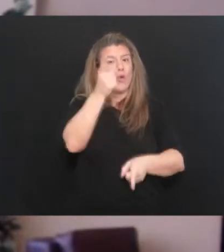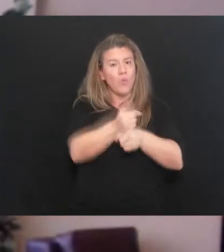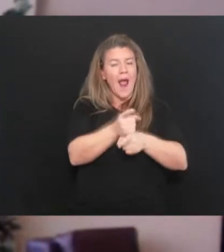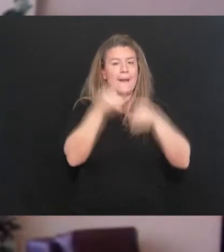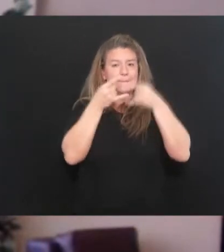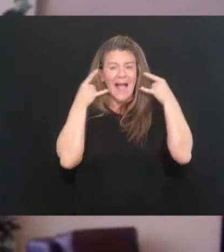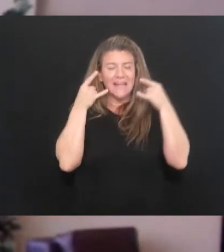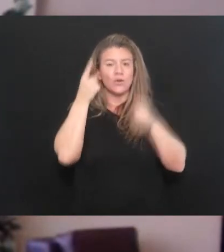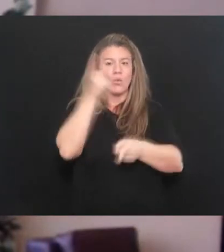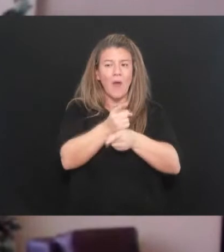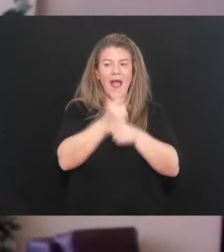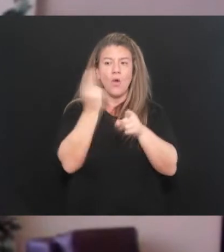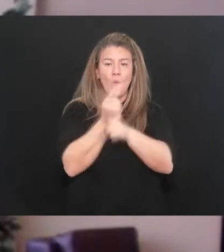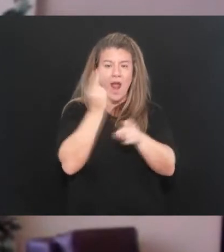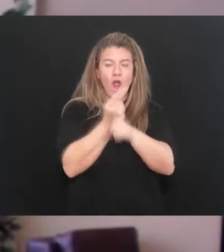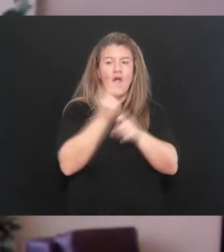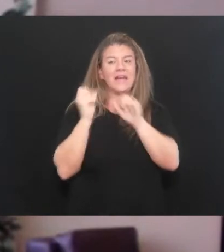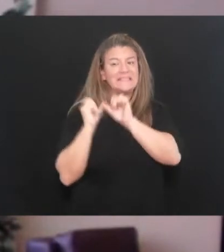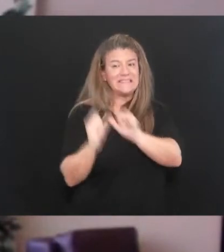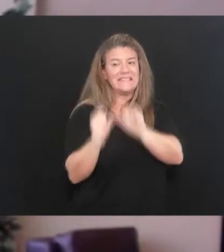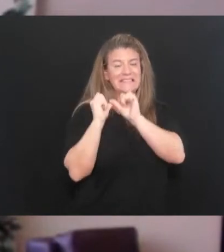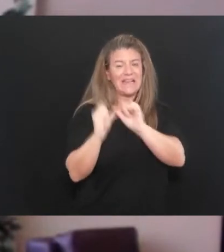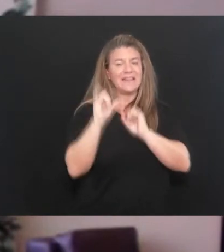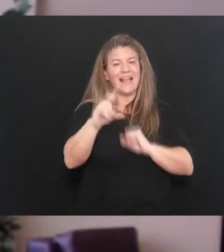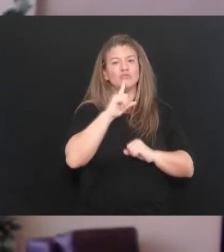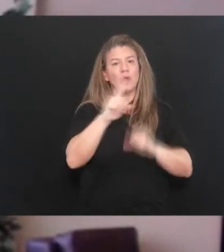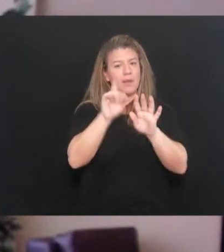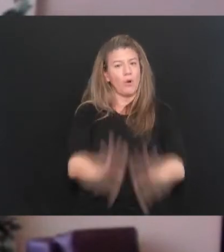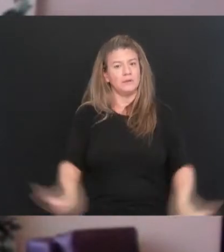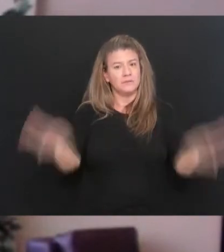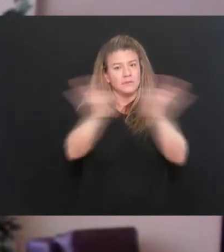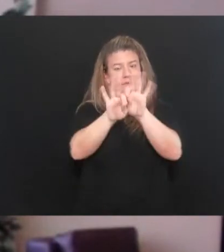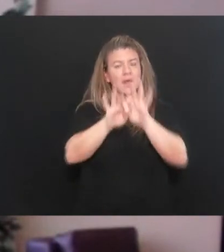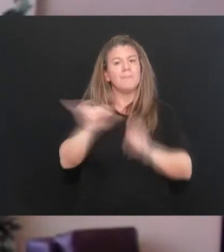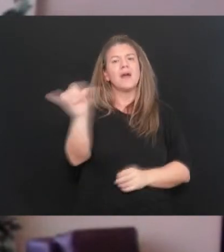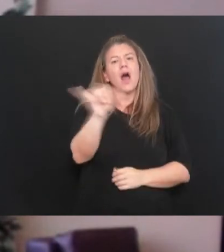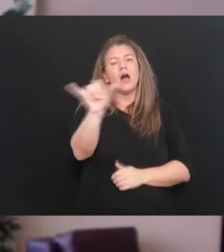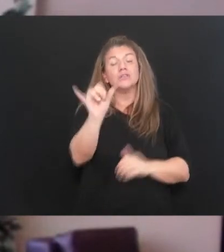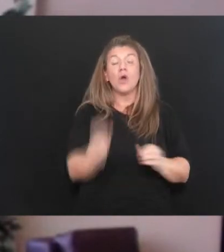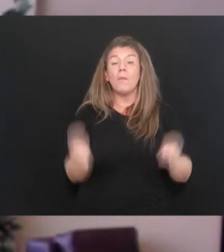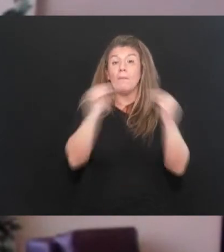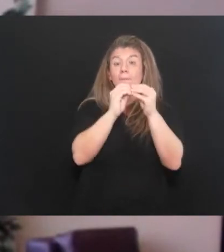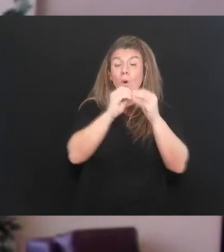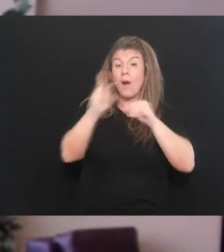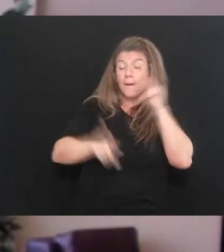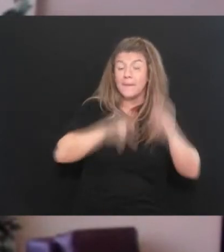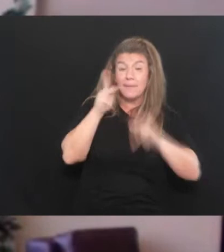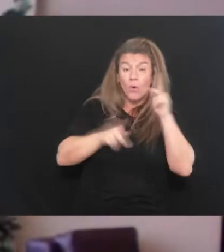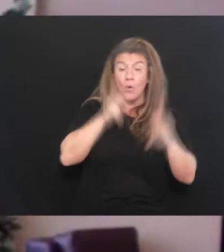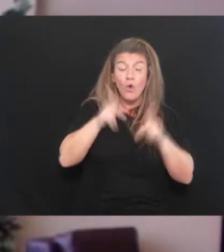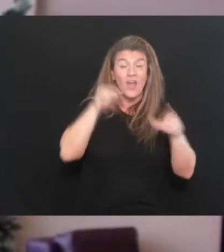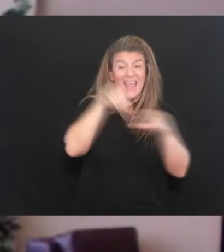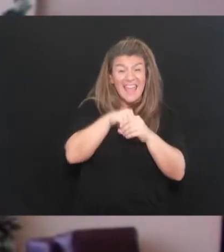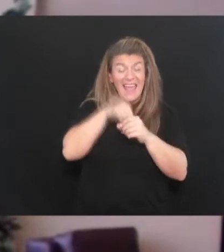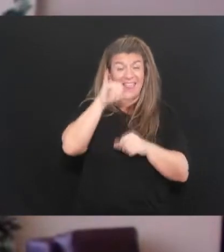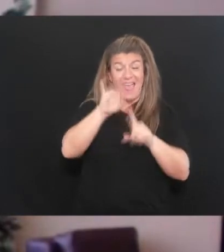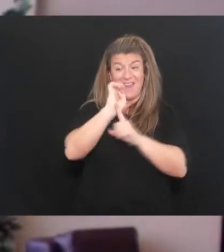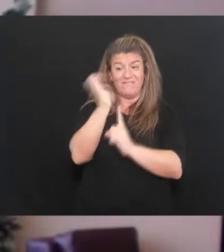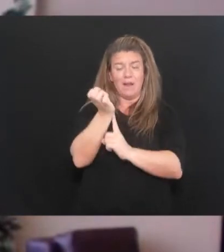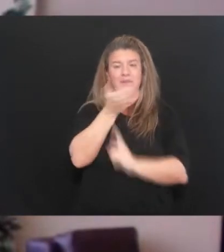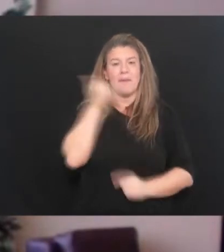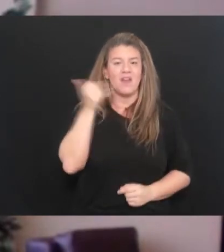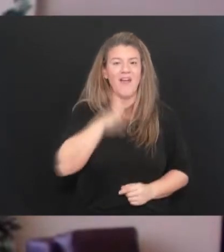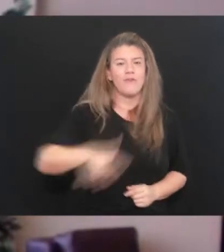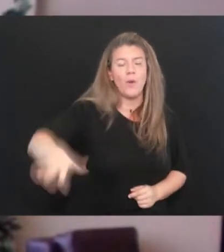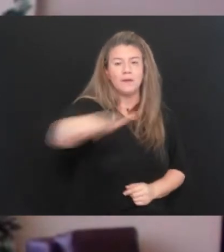way and wearing it consistently is really important. But also, the more people that wear it in an environment, the better it is for